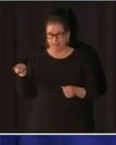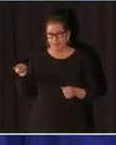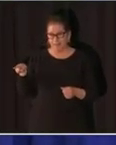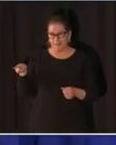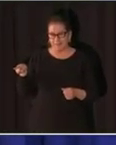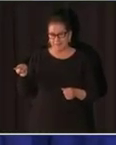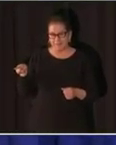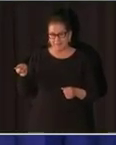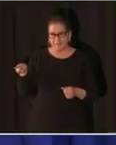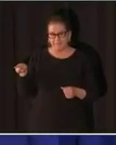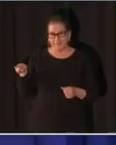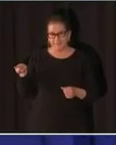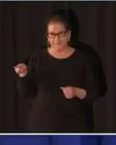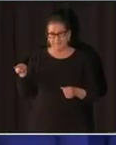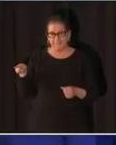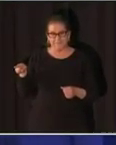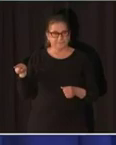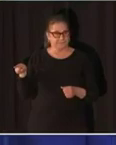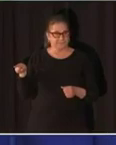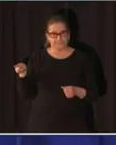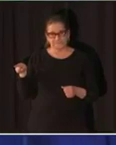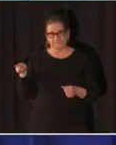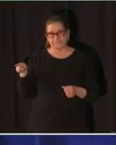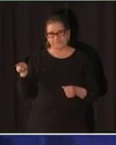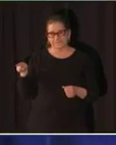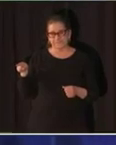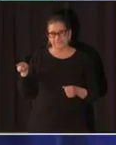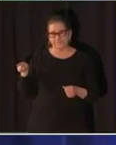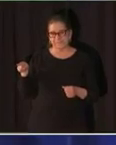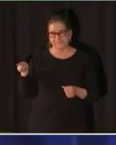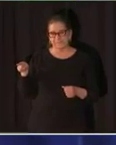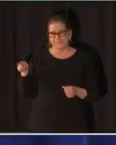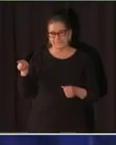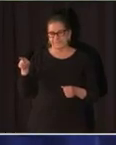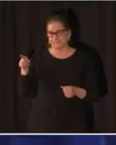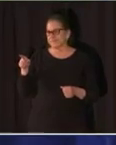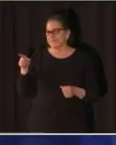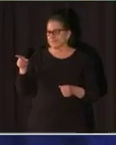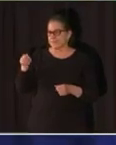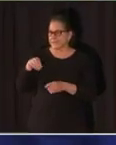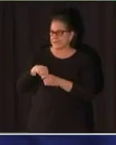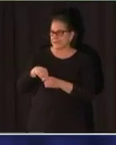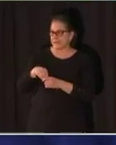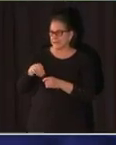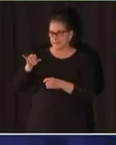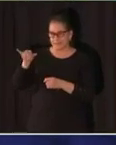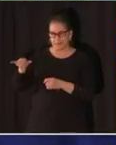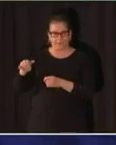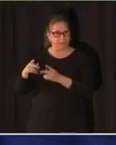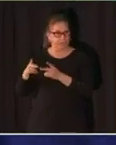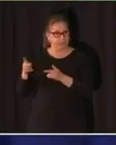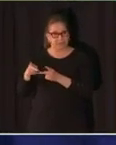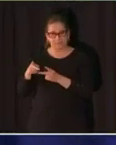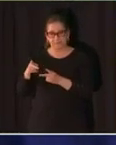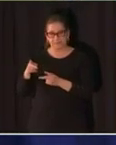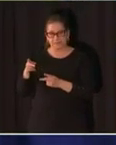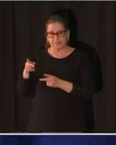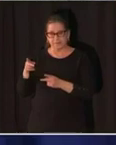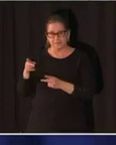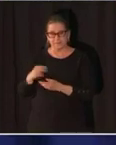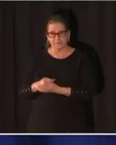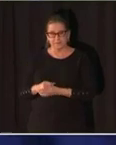individual in St. Elizabeth's Hospital does not necessarily mean that the individual is hospitalized for